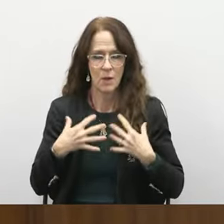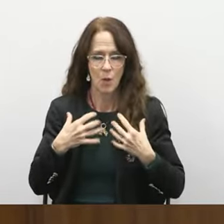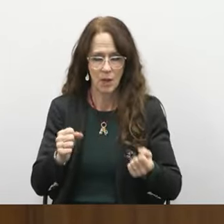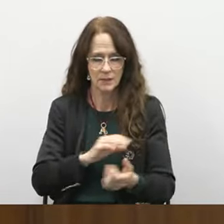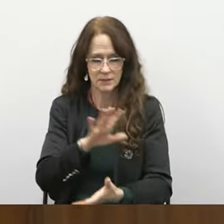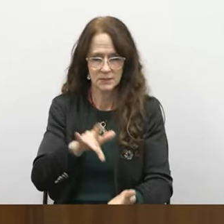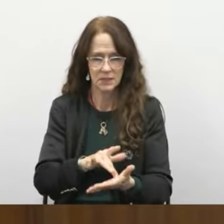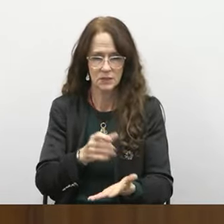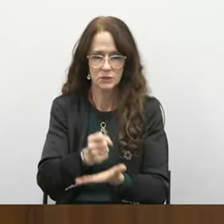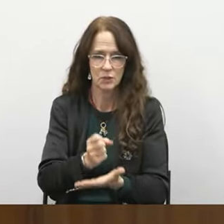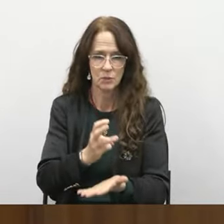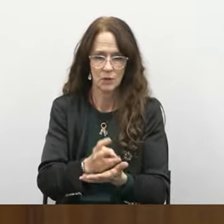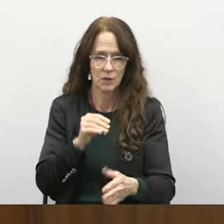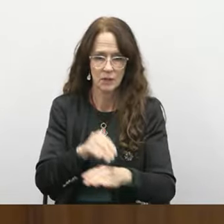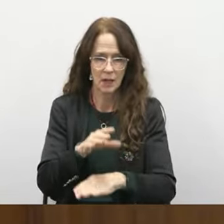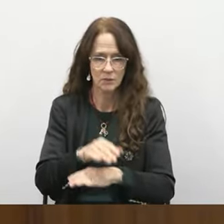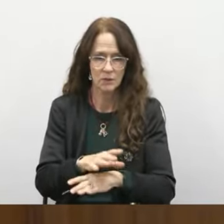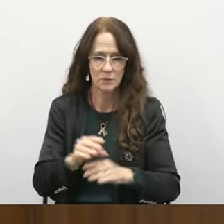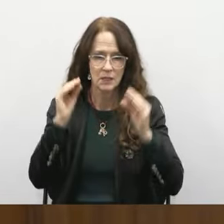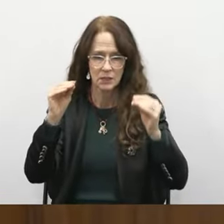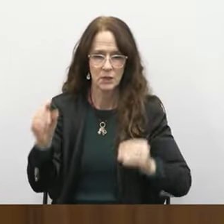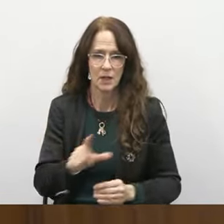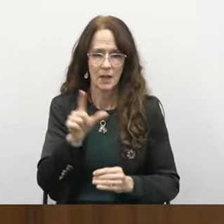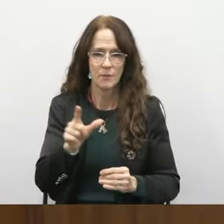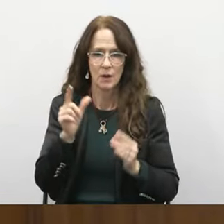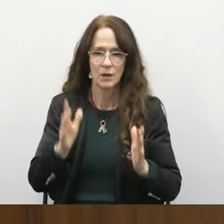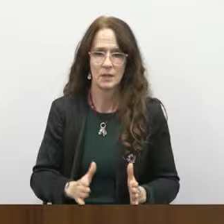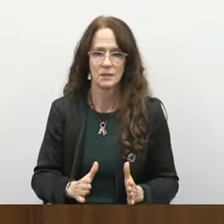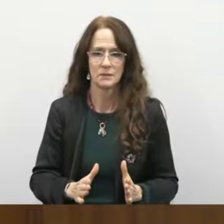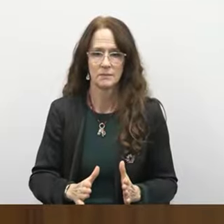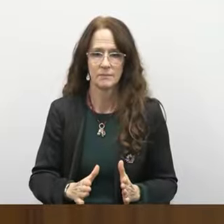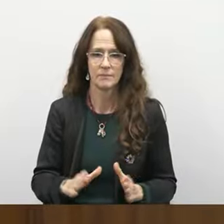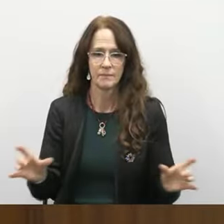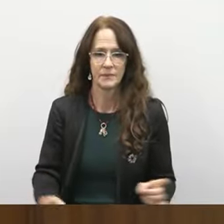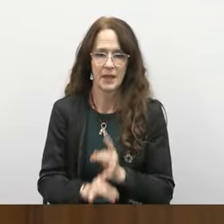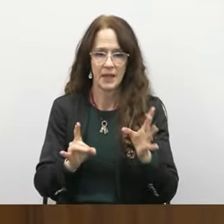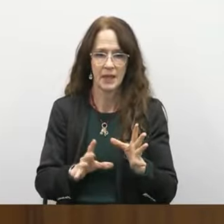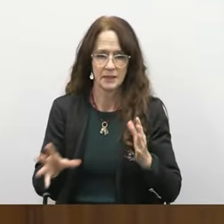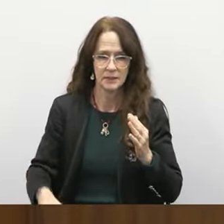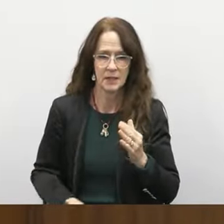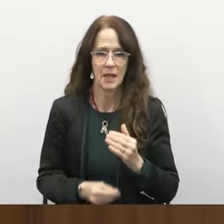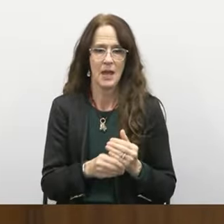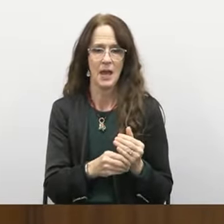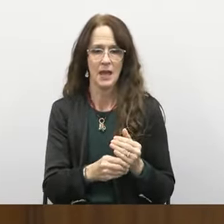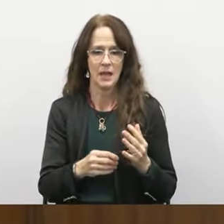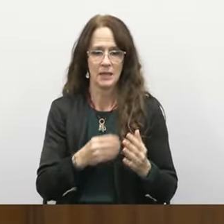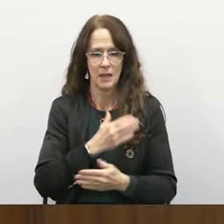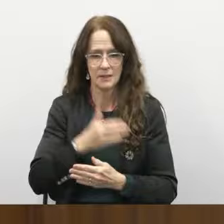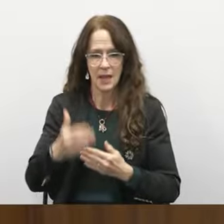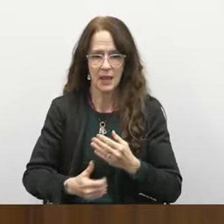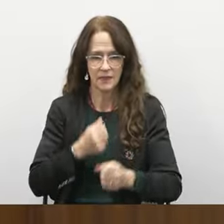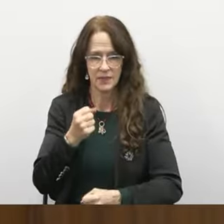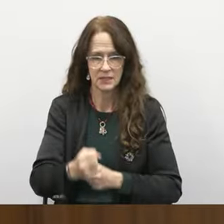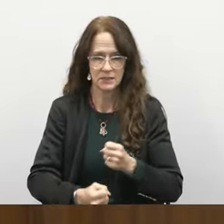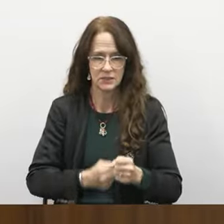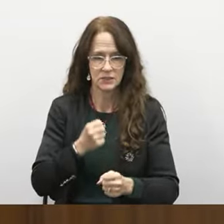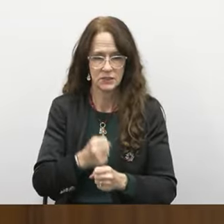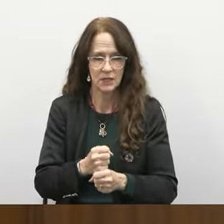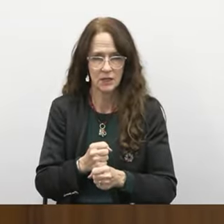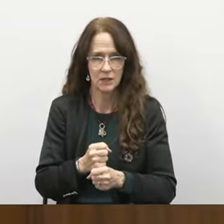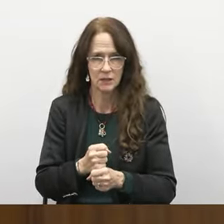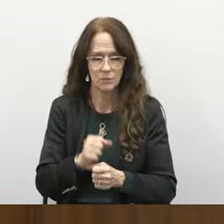workers and counselors and teacher librarians. So I hate to end this year on that note, but I